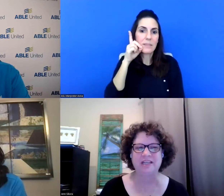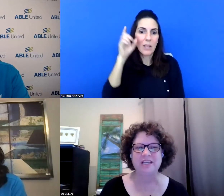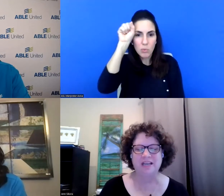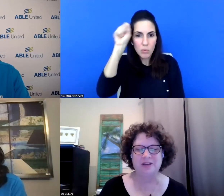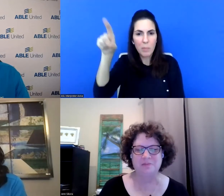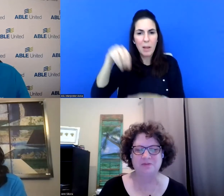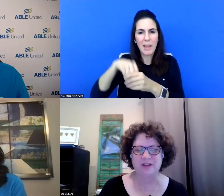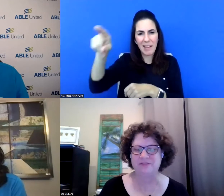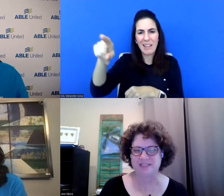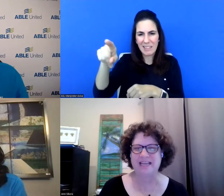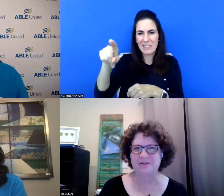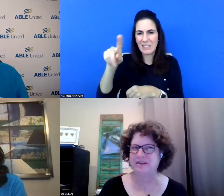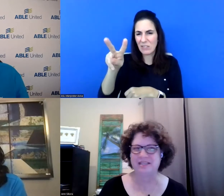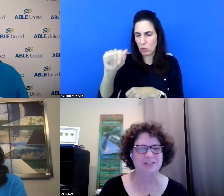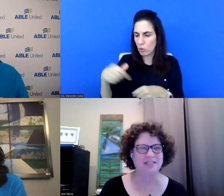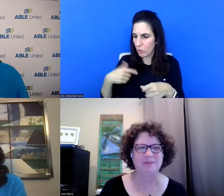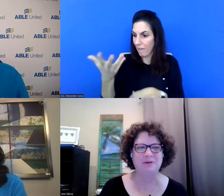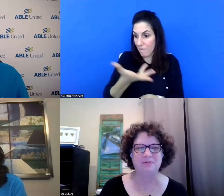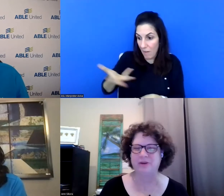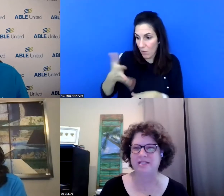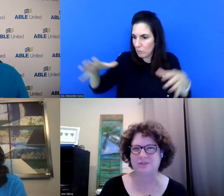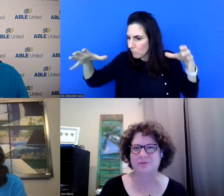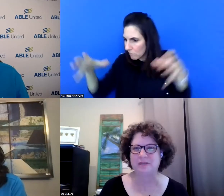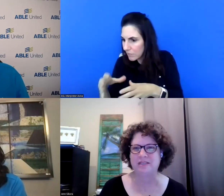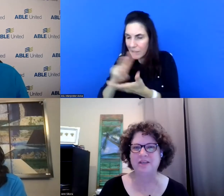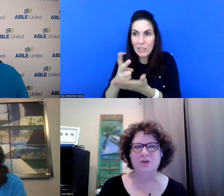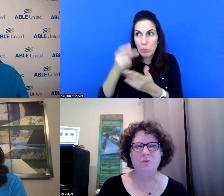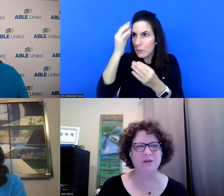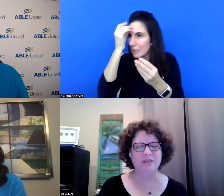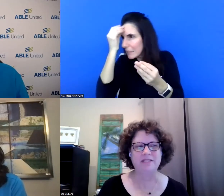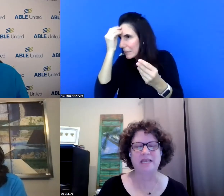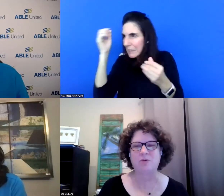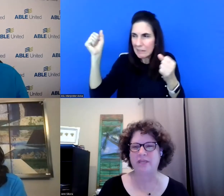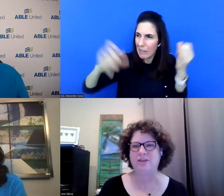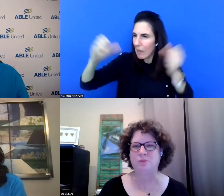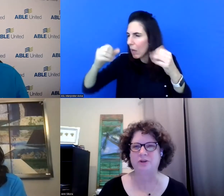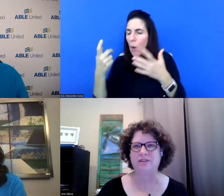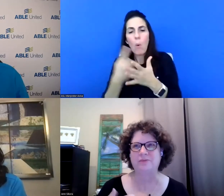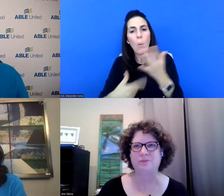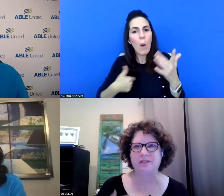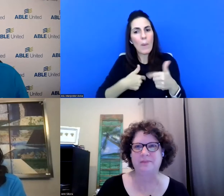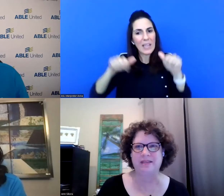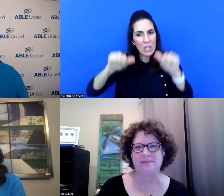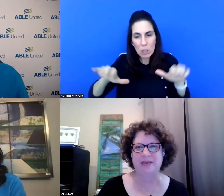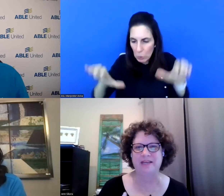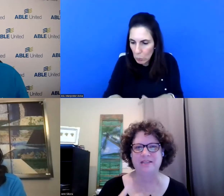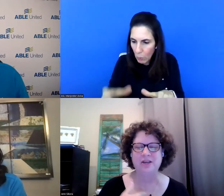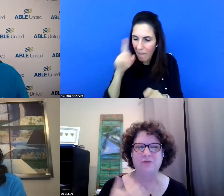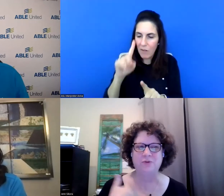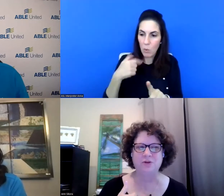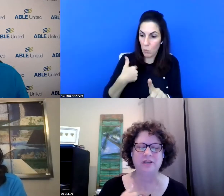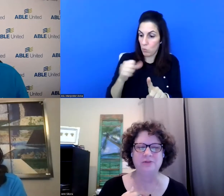Virginia. 5 of us sat around a kitchen table brainstorming what are things that we could work on that would really make an